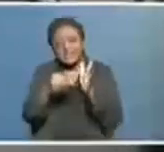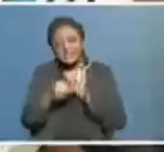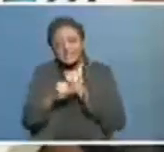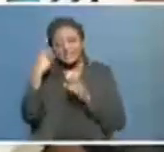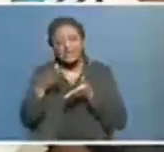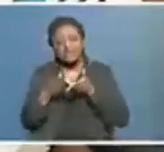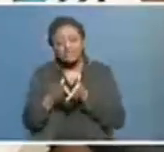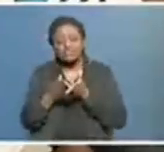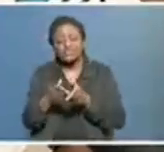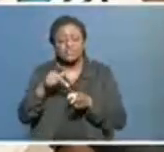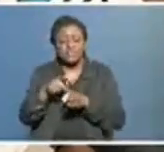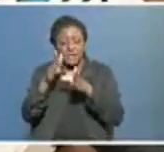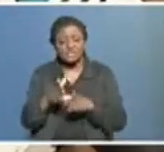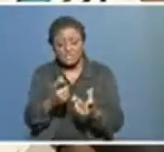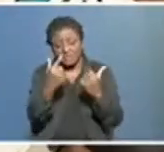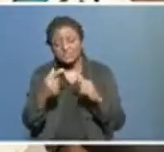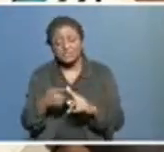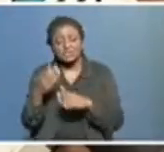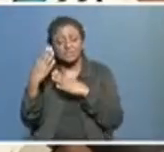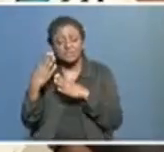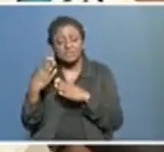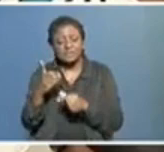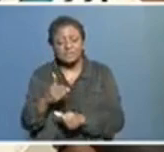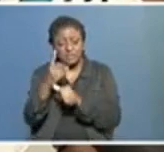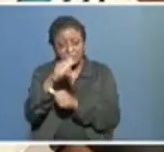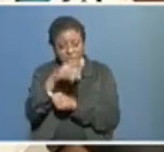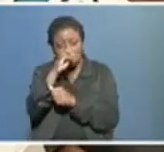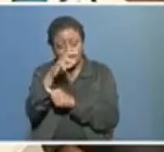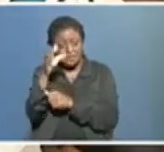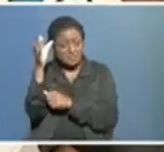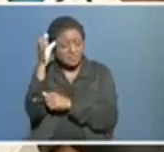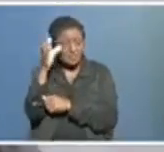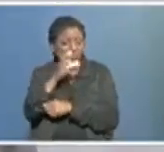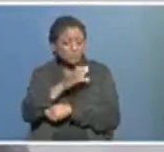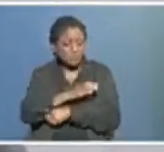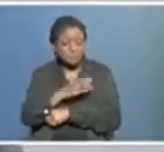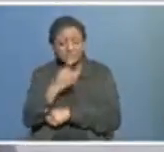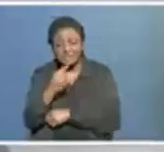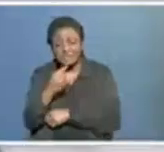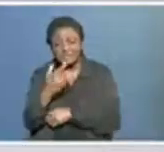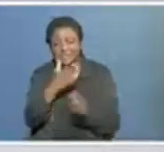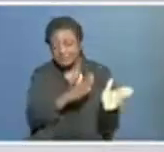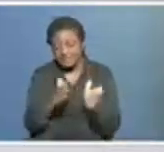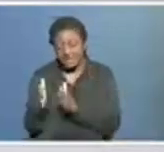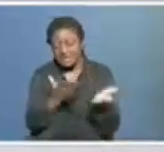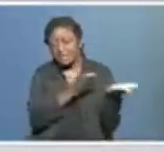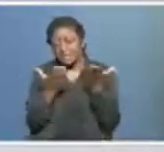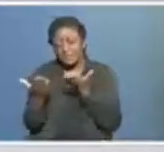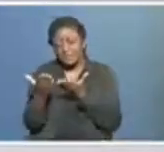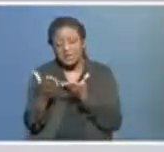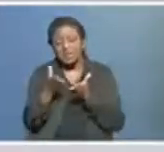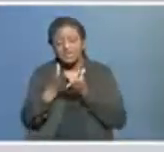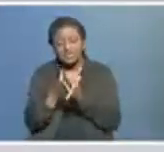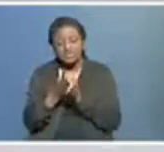shores. Deputy Prime Minister and Minister of Tourism, Investments and Aviation, the Honorable Chester Cooper, says the intent is to bring cruise protocols